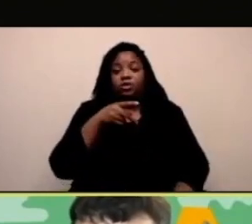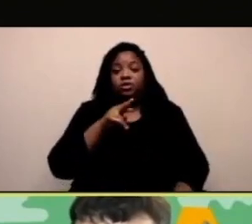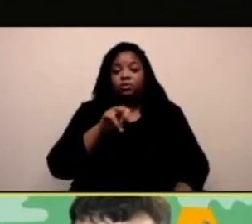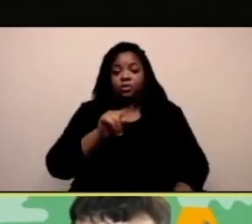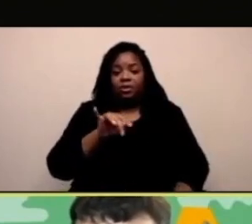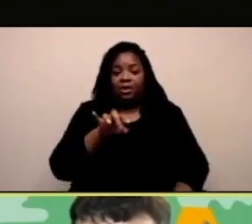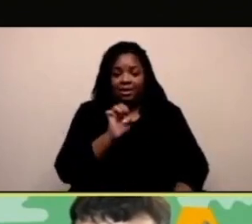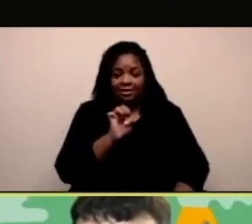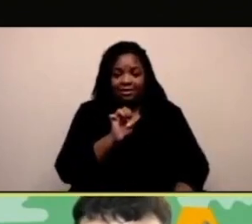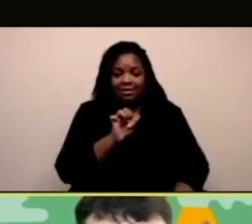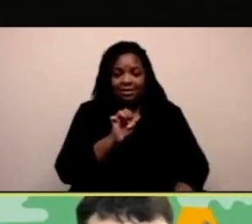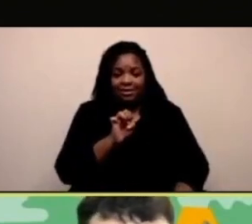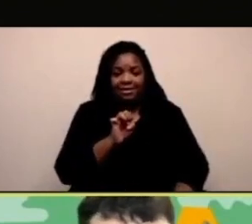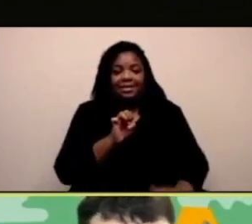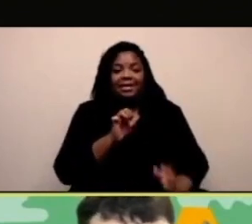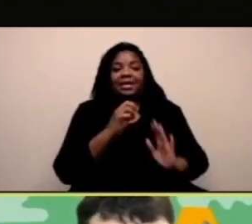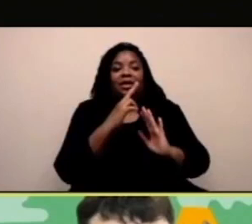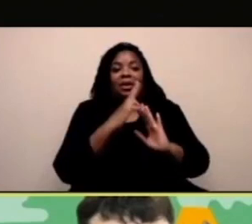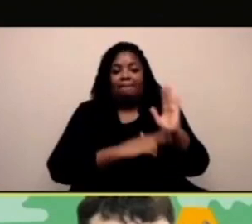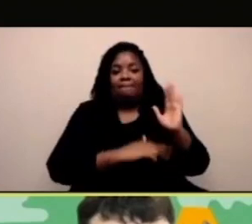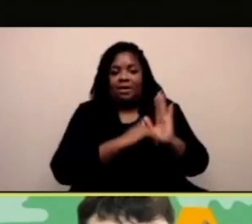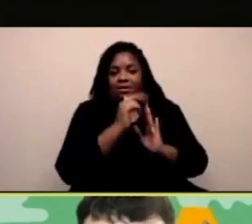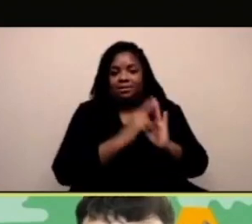and click paint.